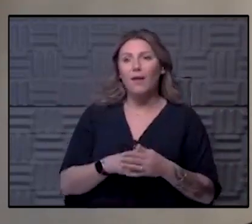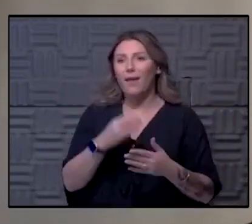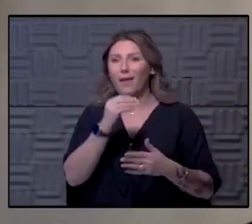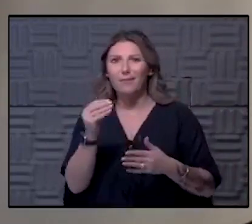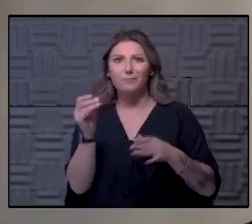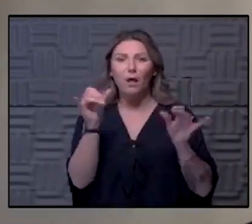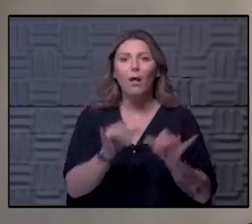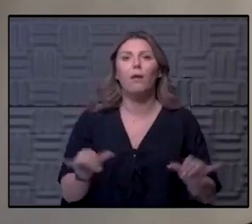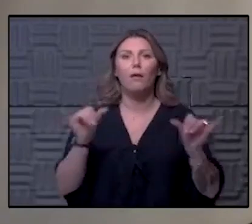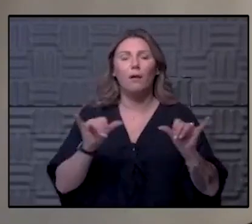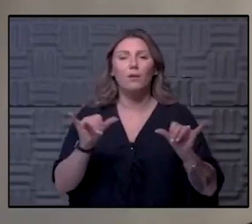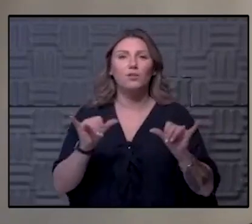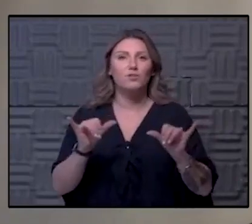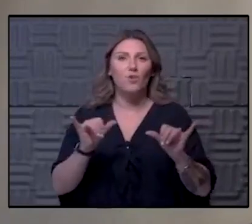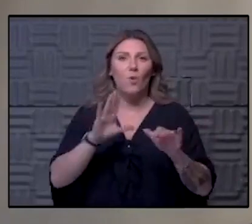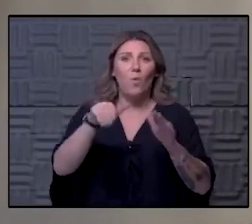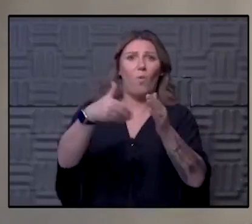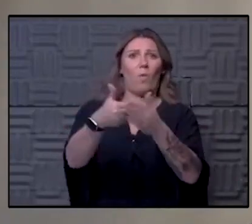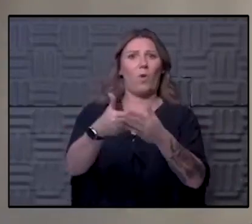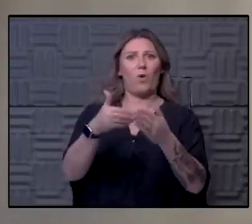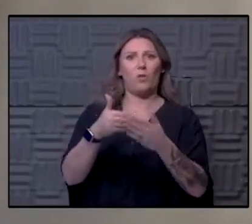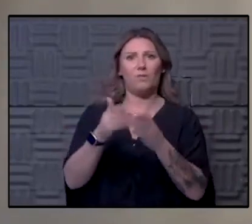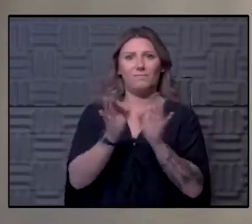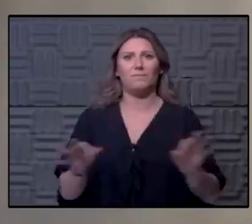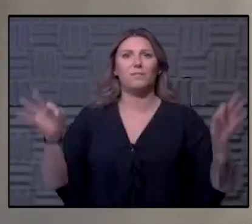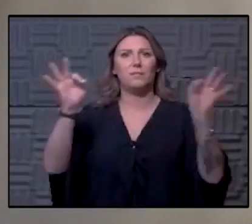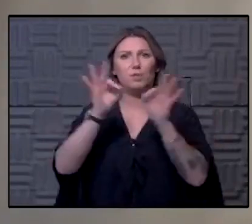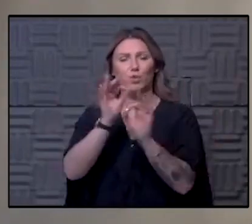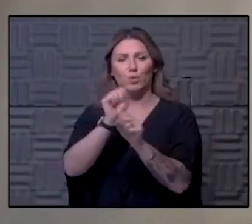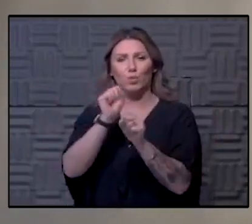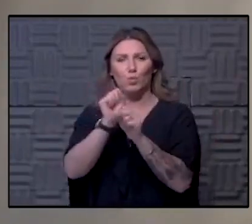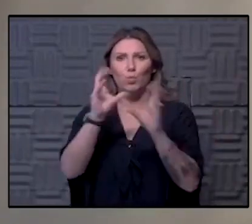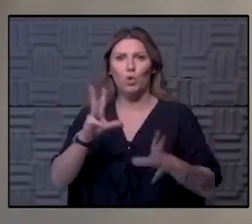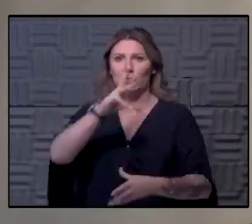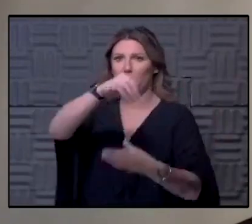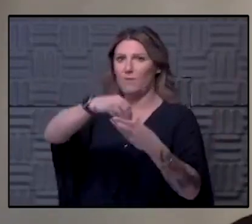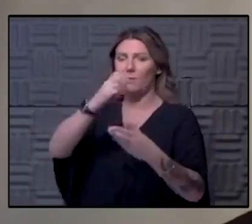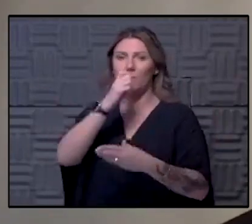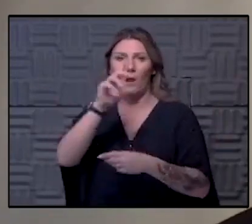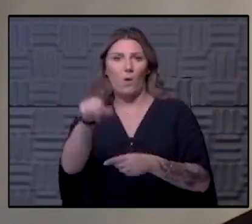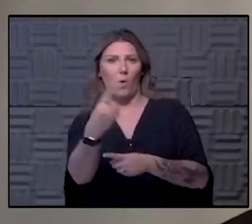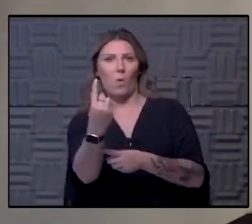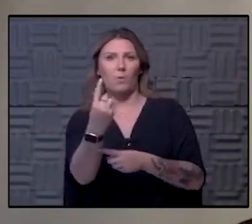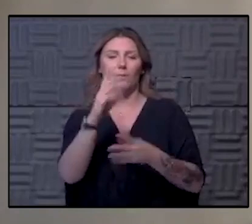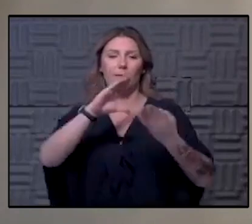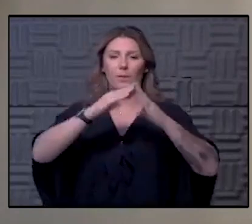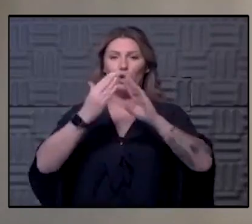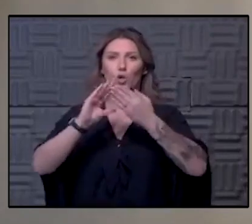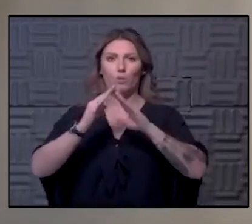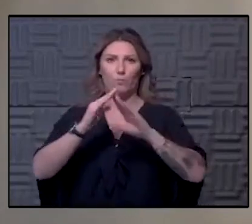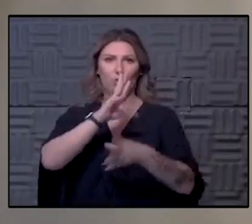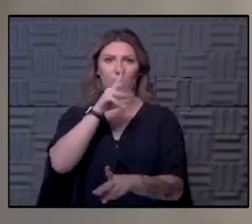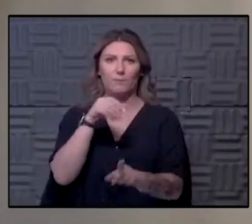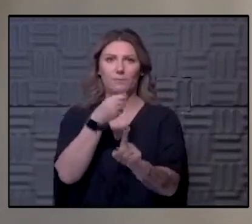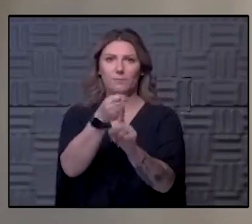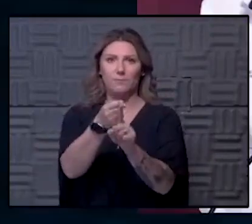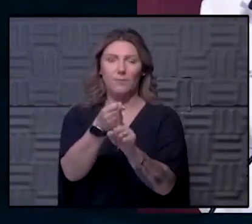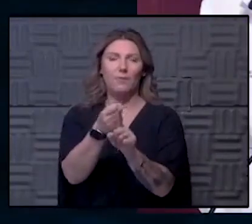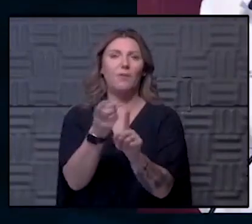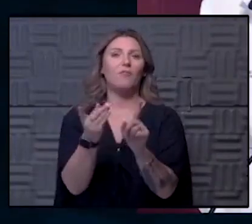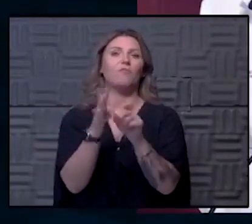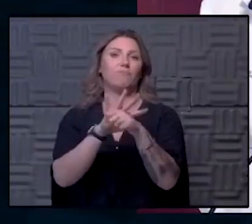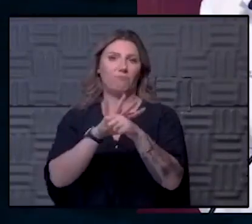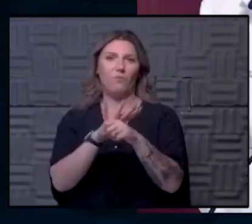think that, frontline workers in general, I would put into that, not just, the communities that are affected.